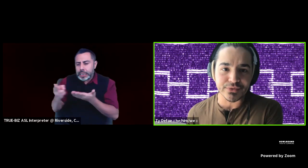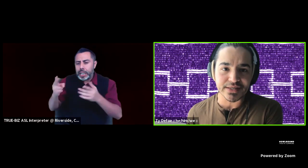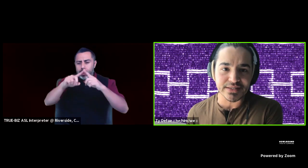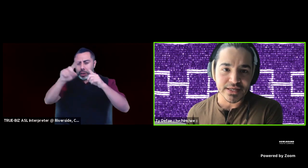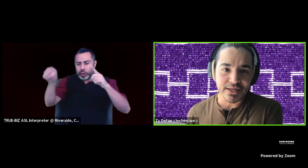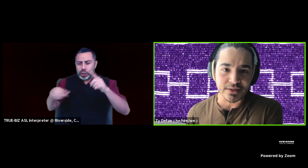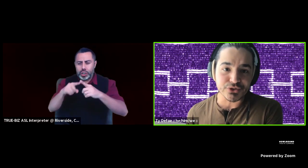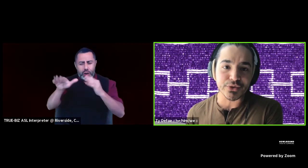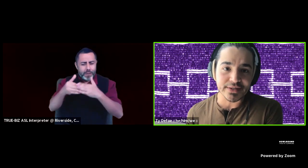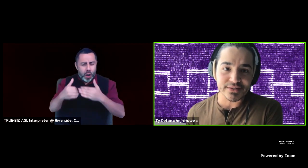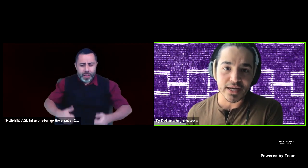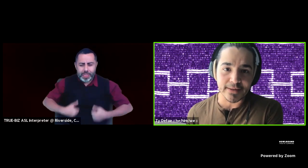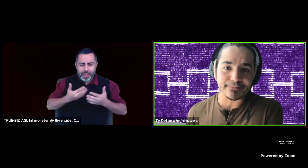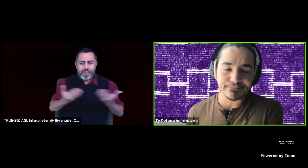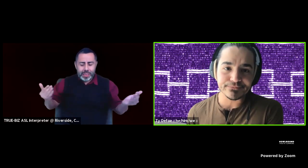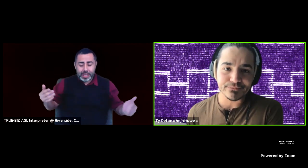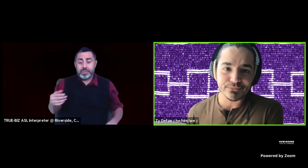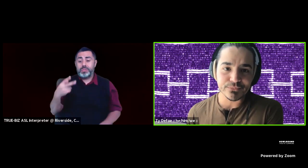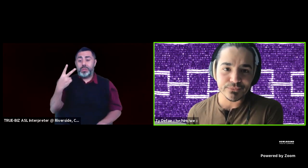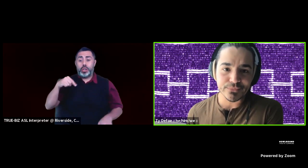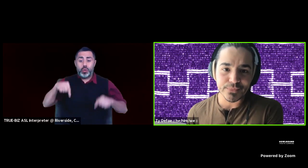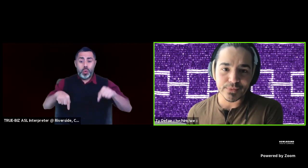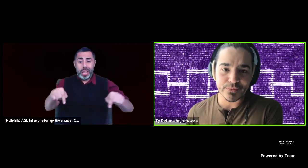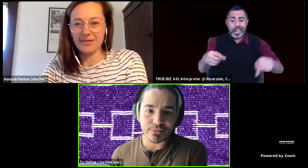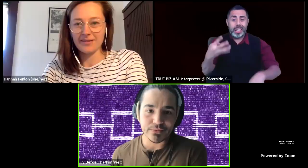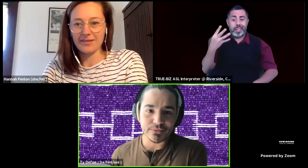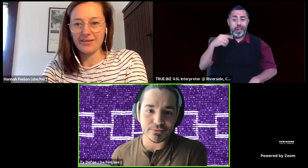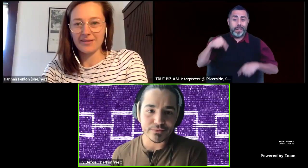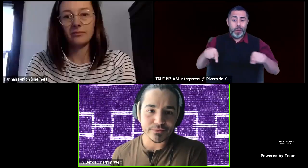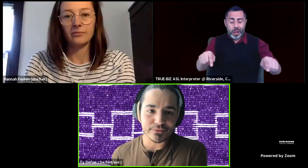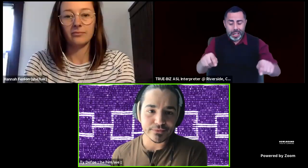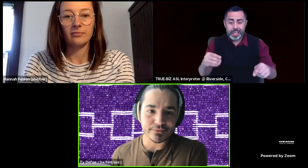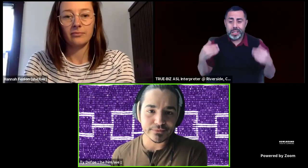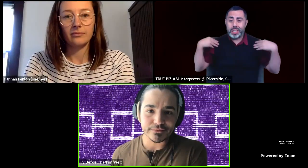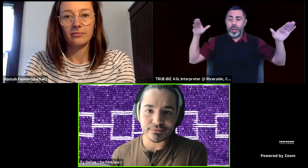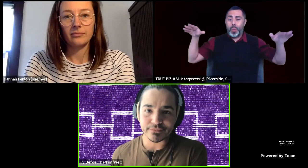and the rooted during this time.